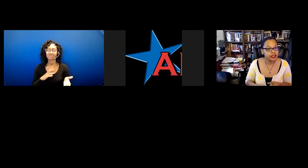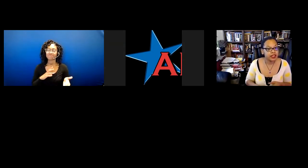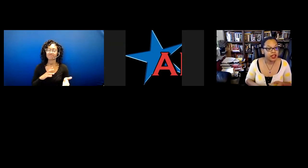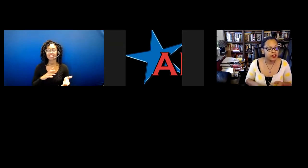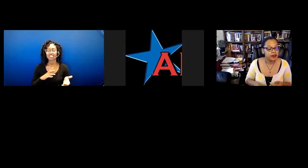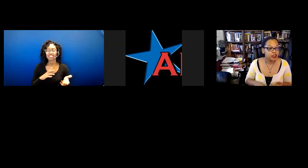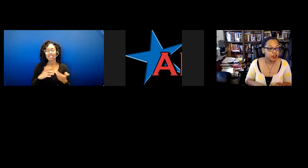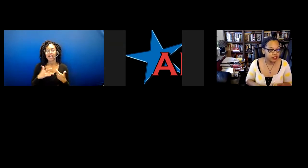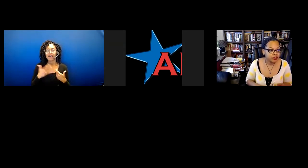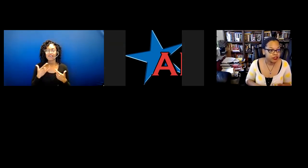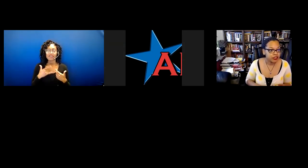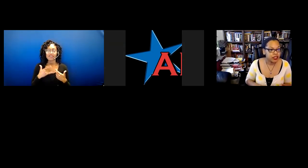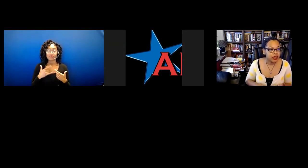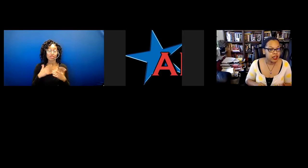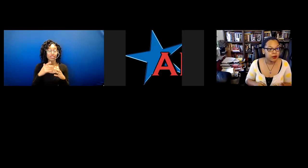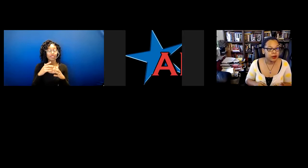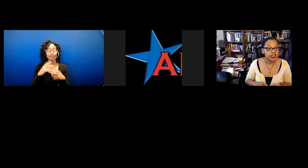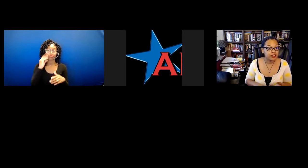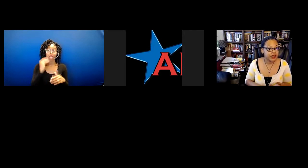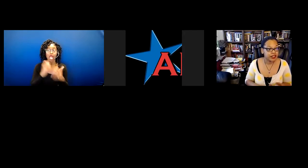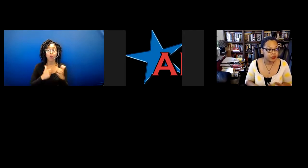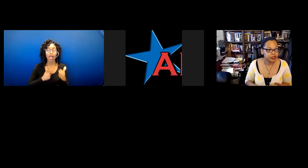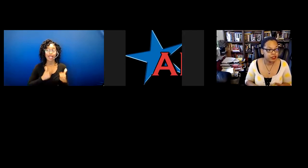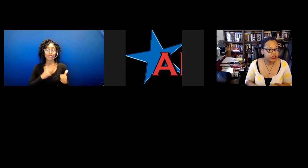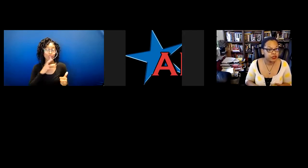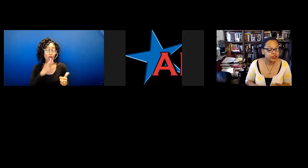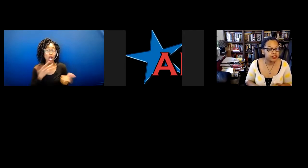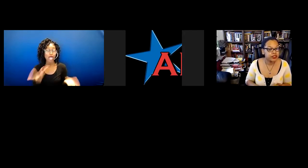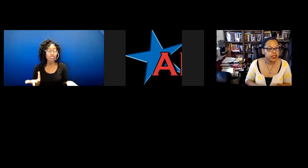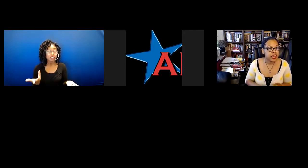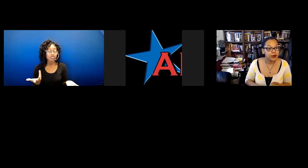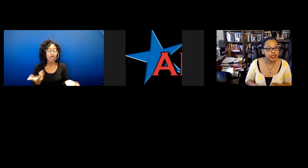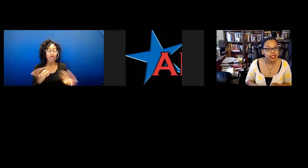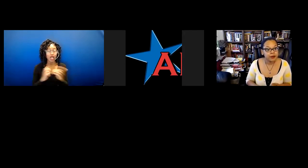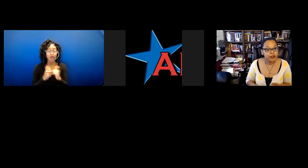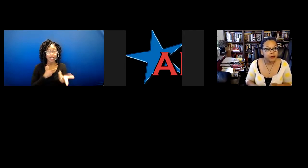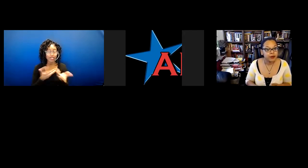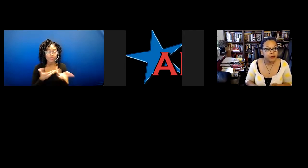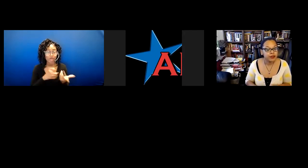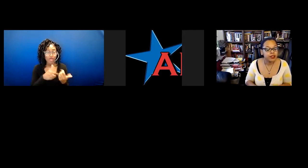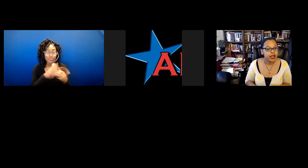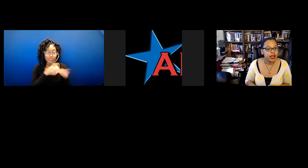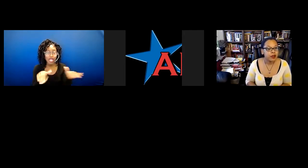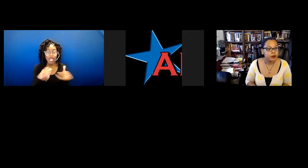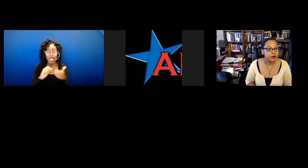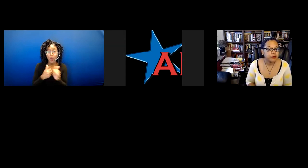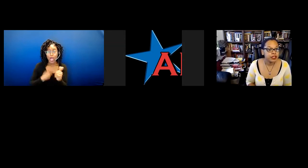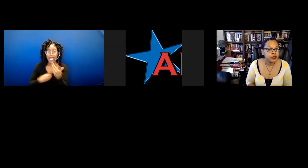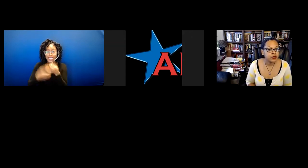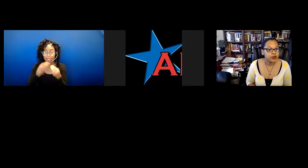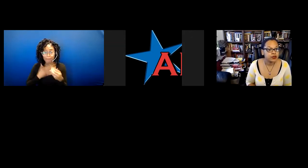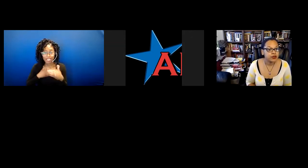experience, how I talked, how I interacted with other children, how I ate my food, how I wore